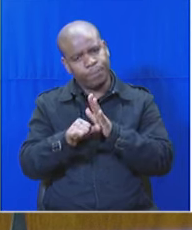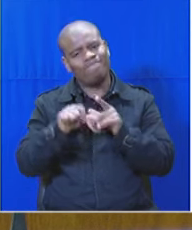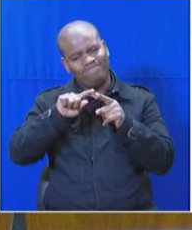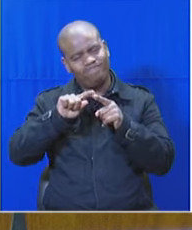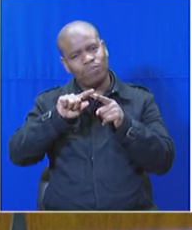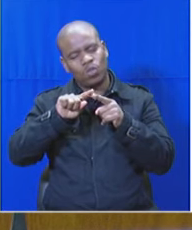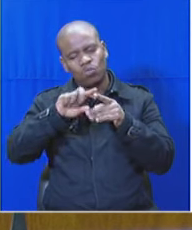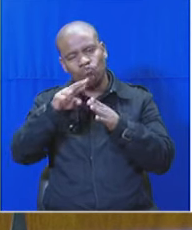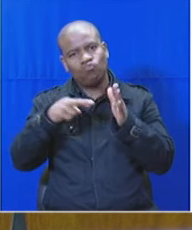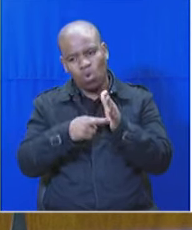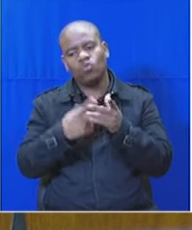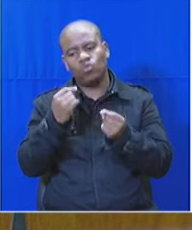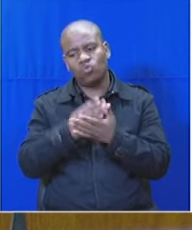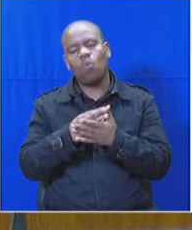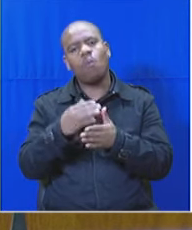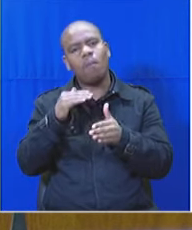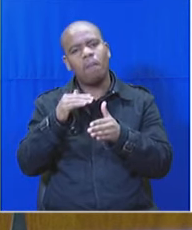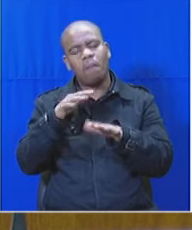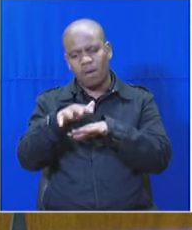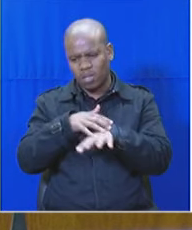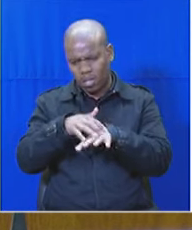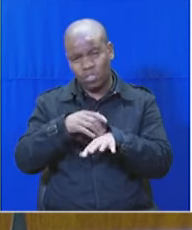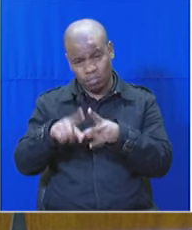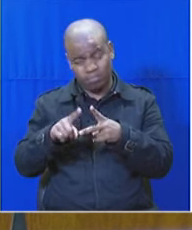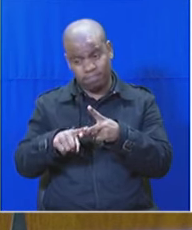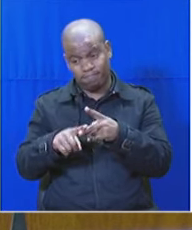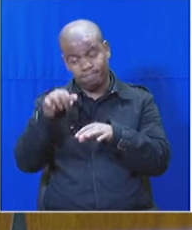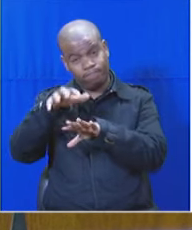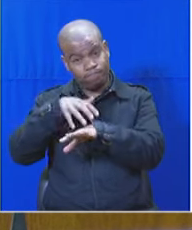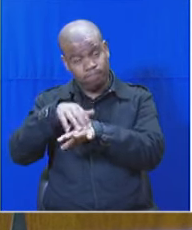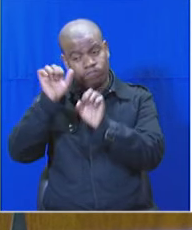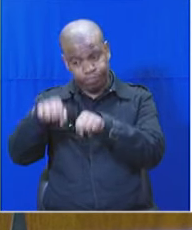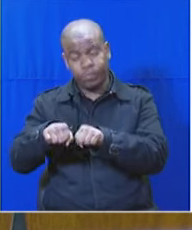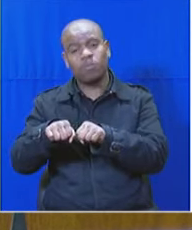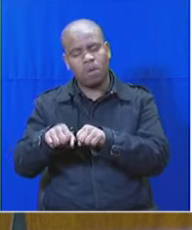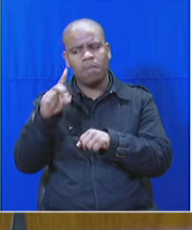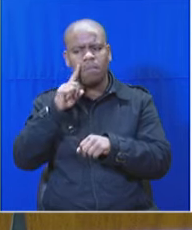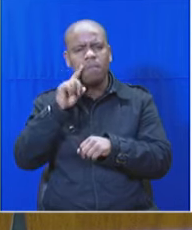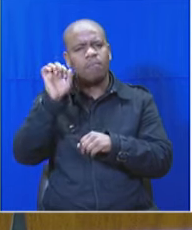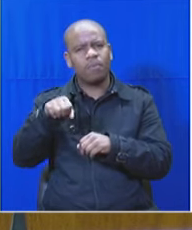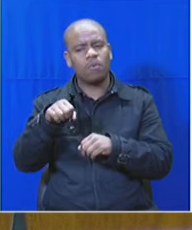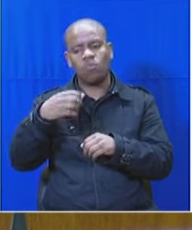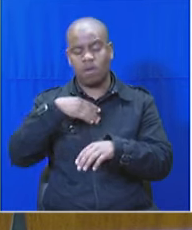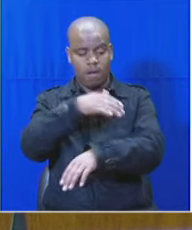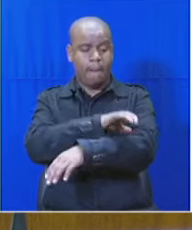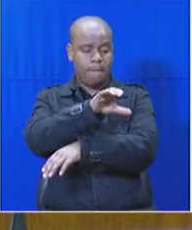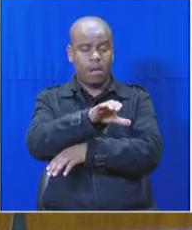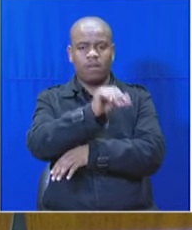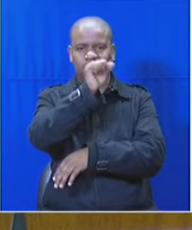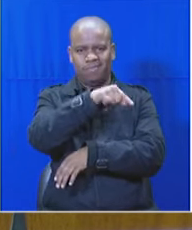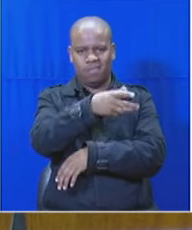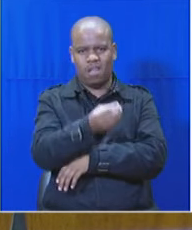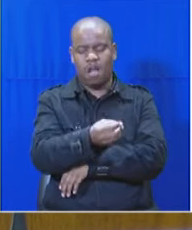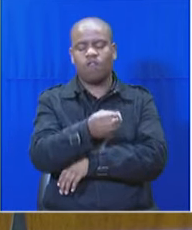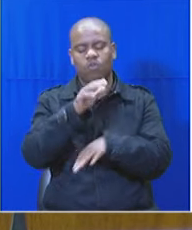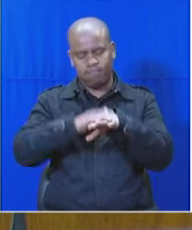revitalizing agriculture and the agro-processing value chain. Given the nature of our mandate of rural development,